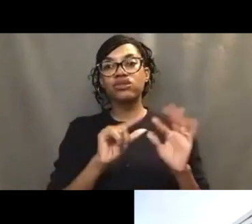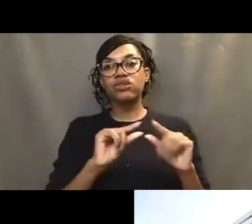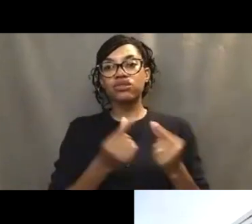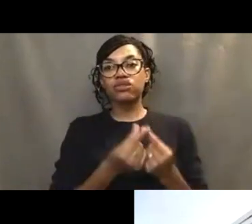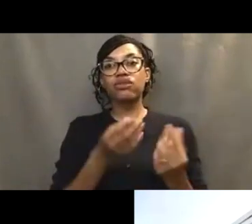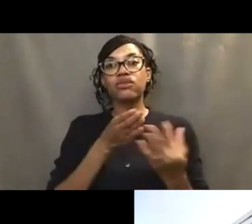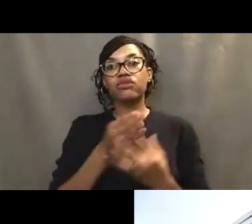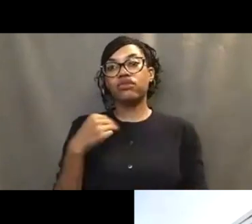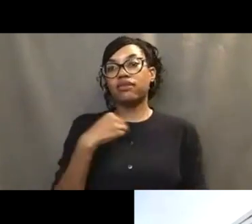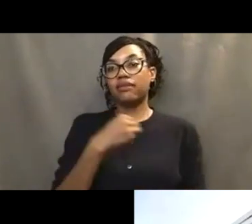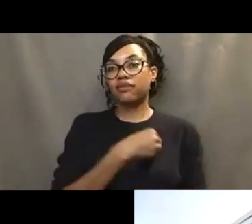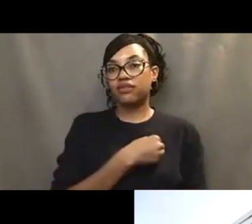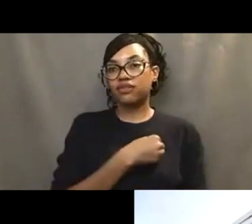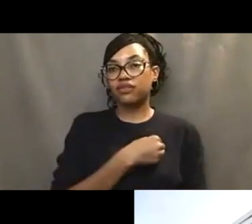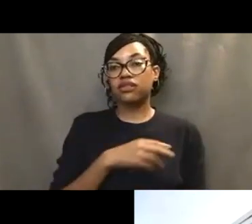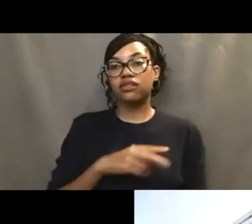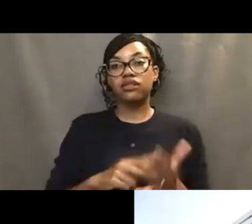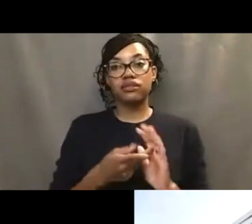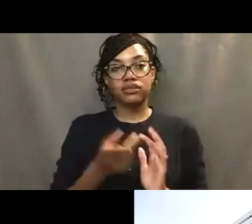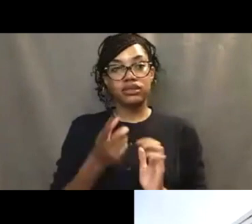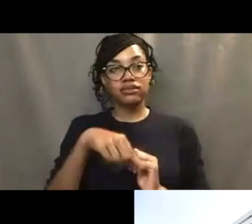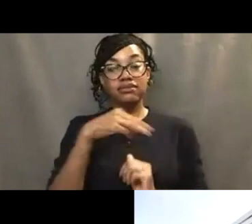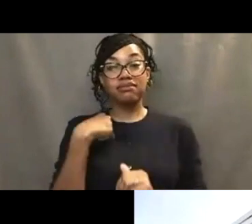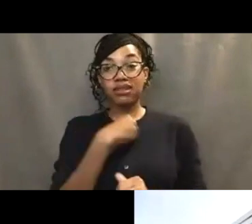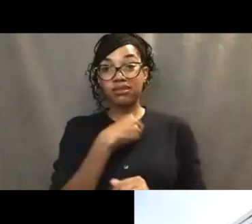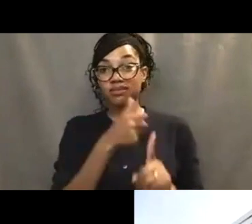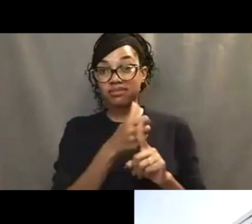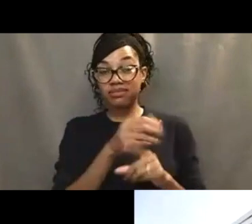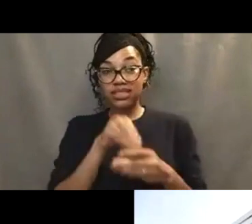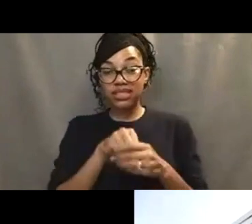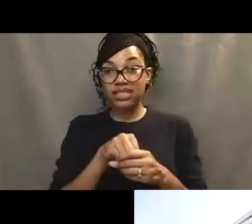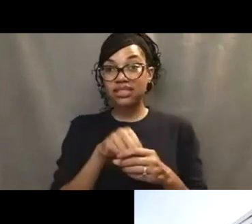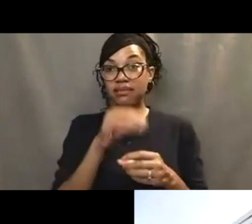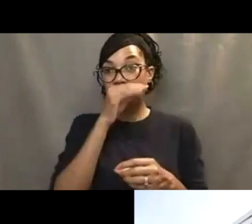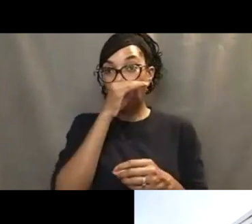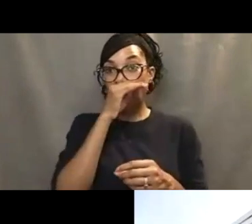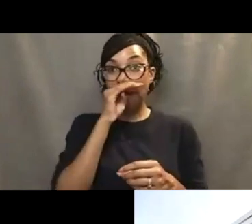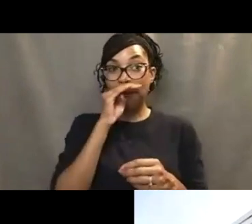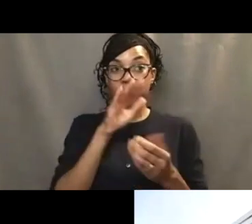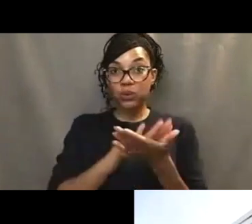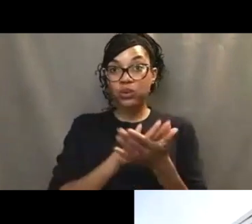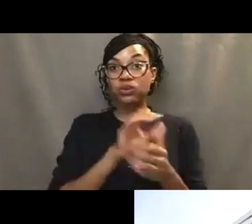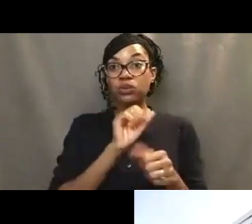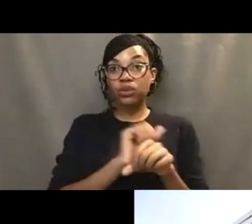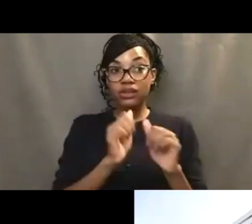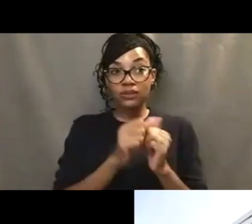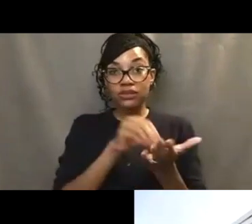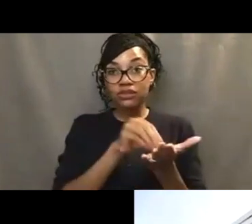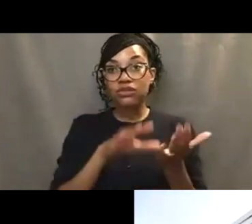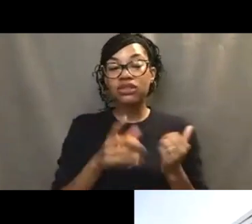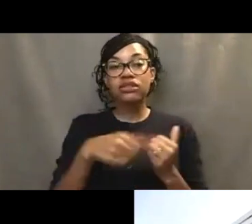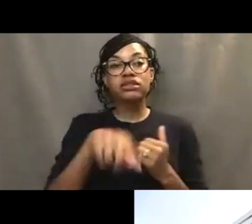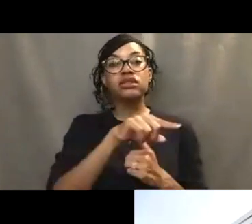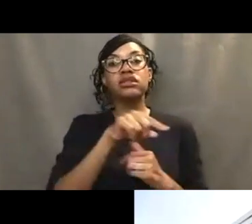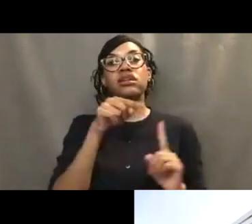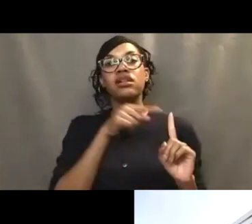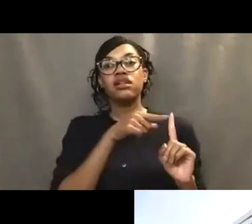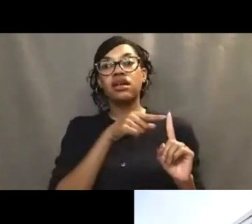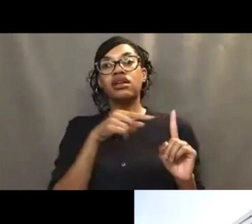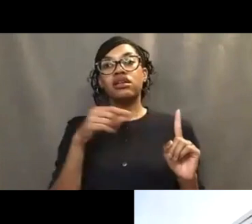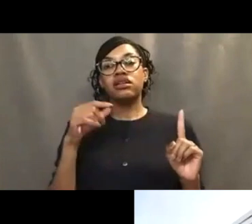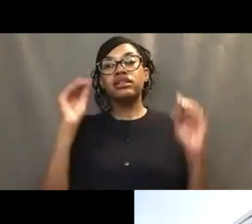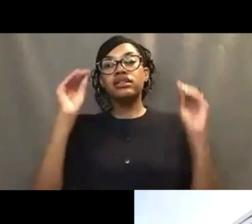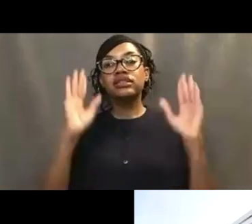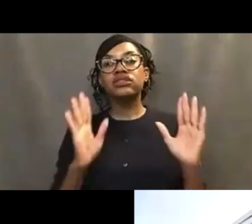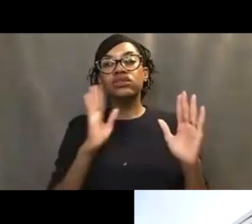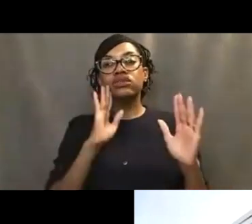So our members are the ones in the buildings working with students, and they will contact the union and say, hey, the students have been working on getting